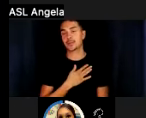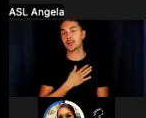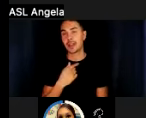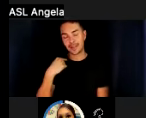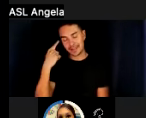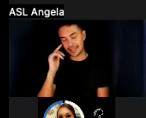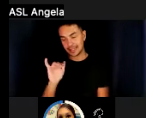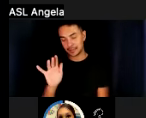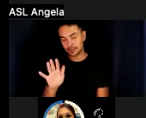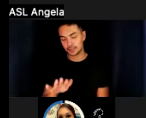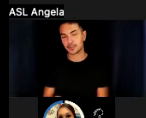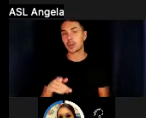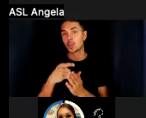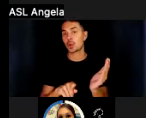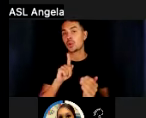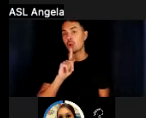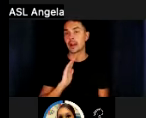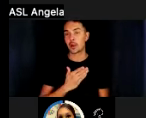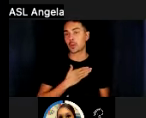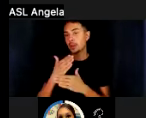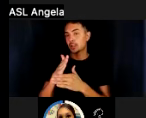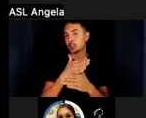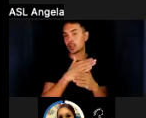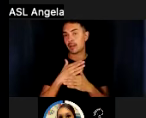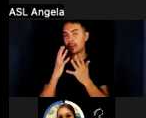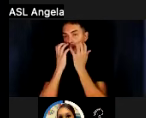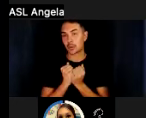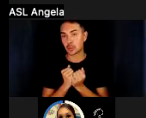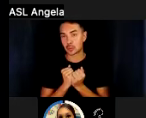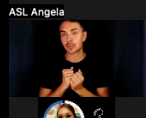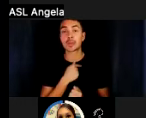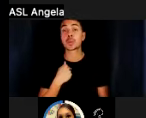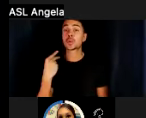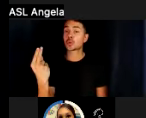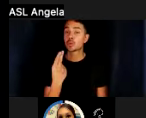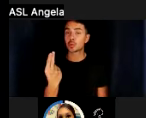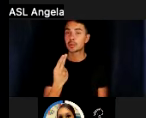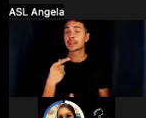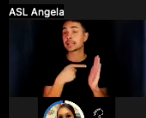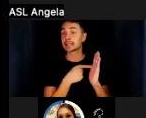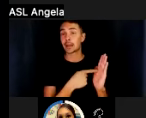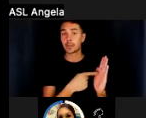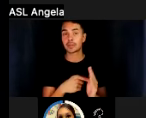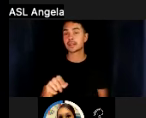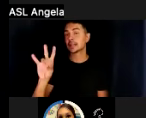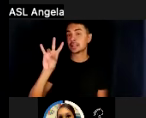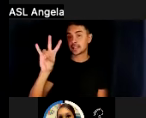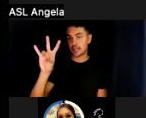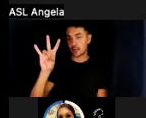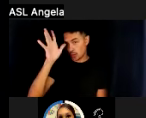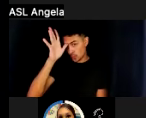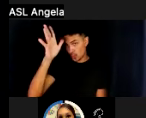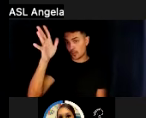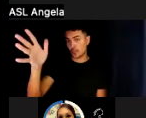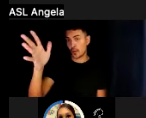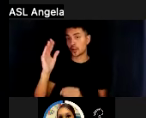like, what are our shared values, right? So here we're using an example of the 7 grandfather teachings,